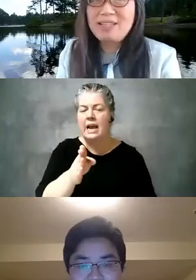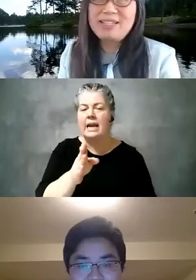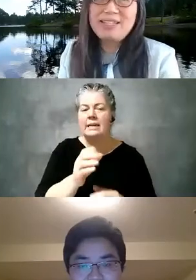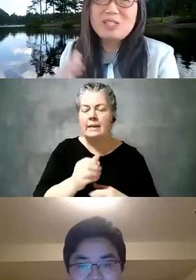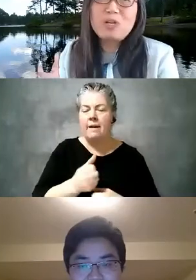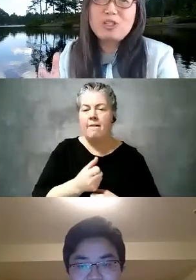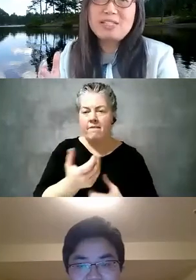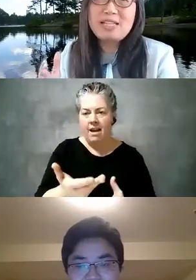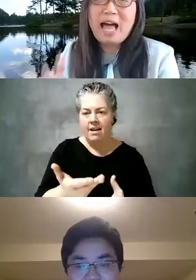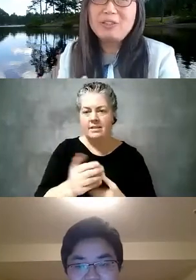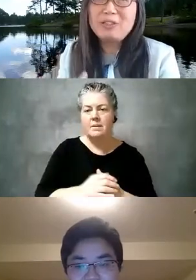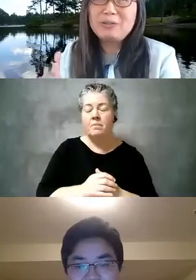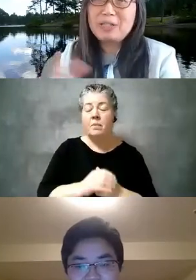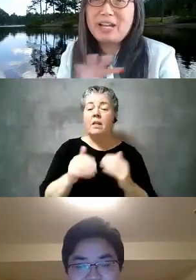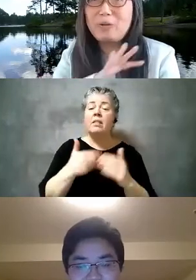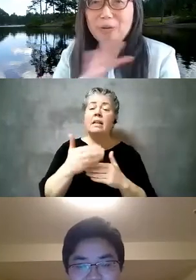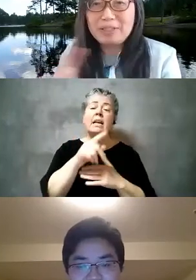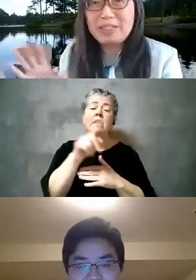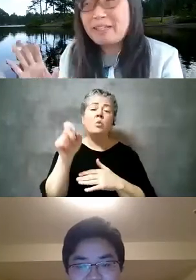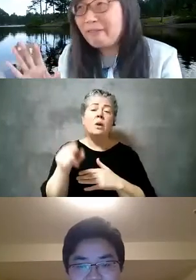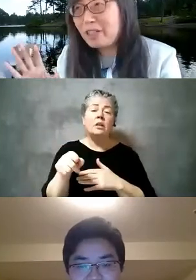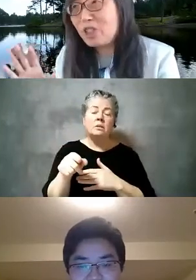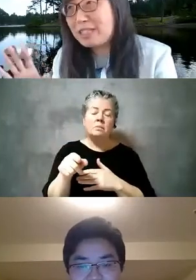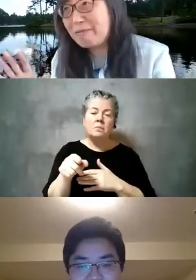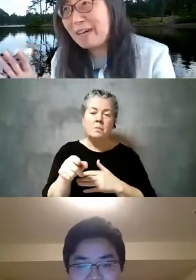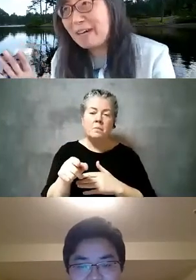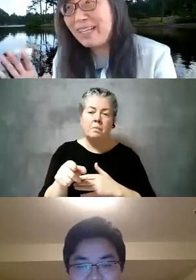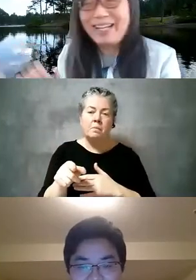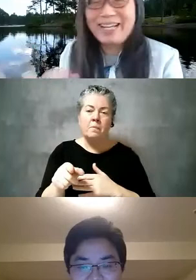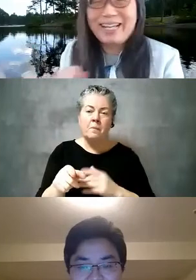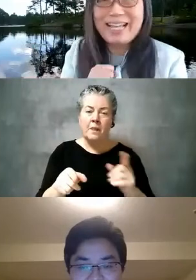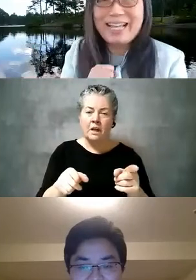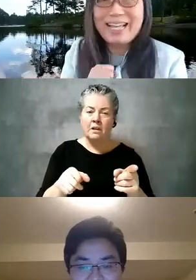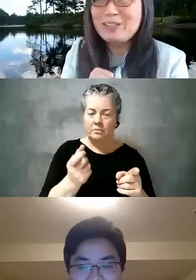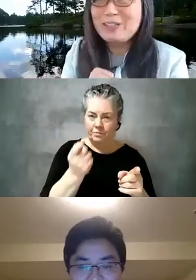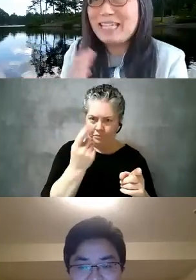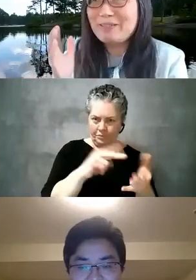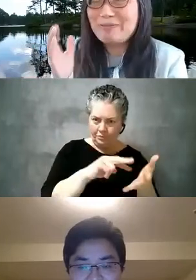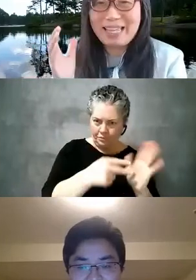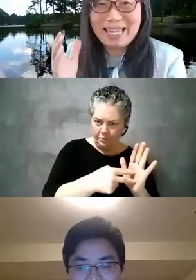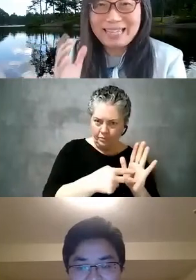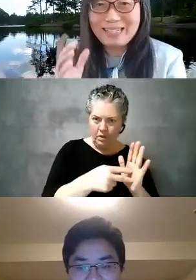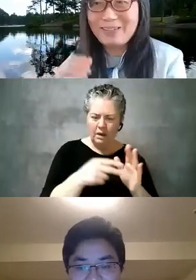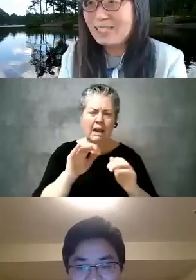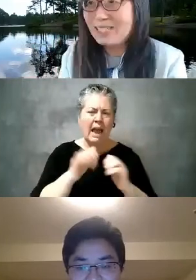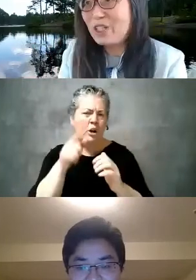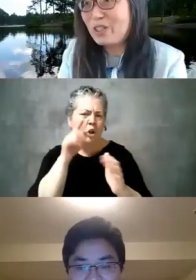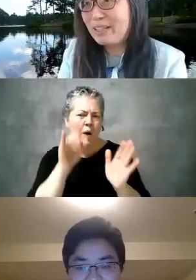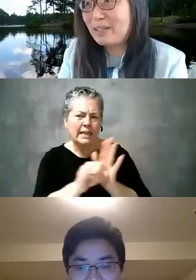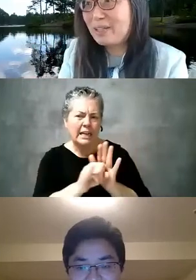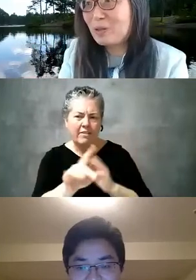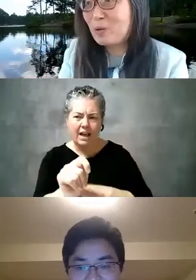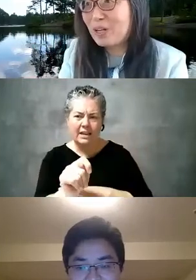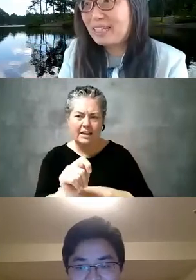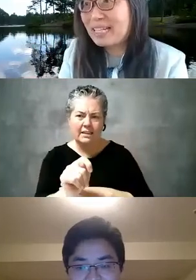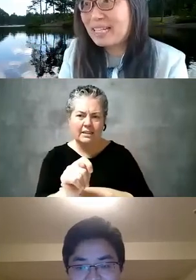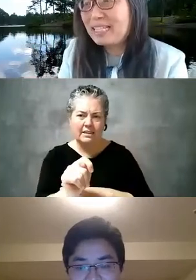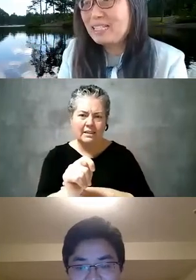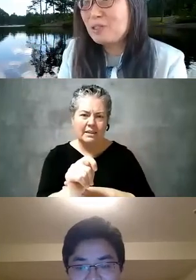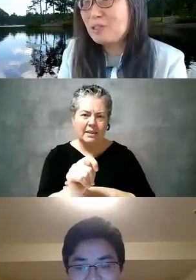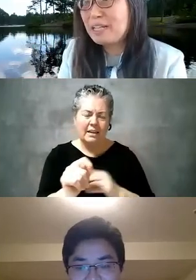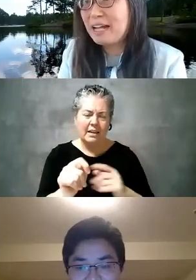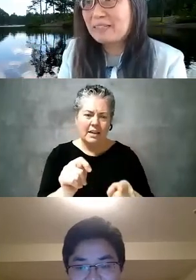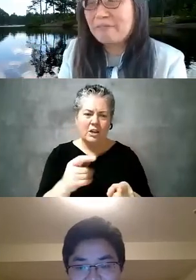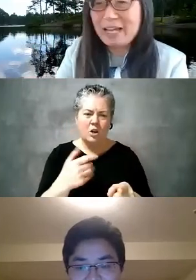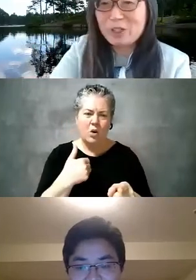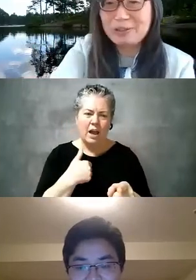So then the next question is, how do you, the definition is fine. How do you identify that, right? Especially that the middle quantity